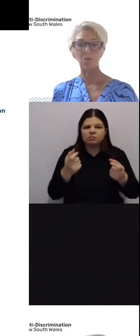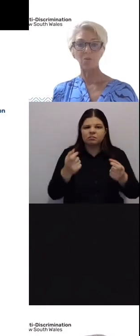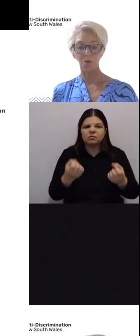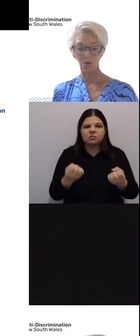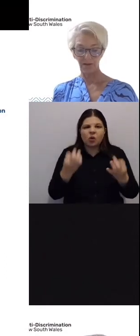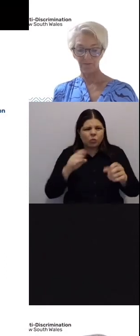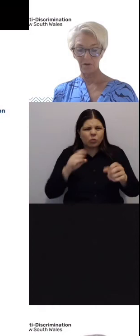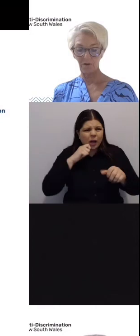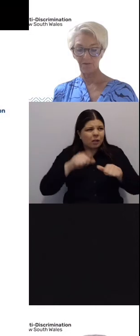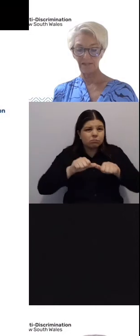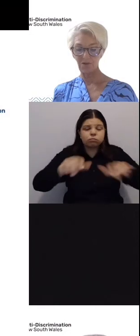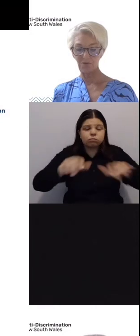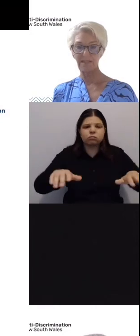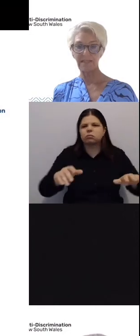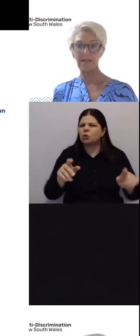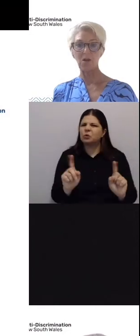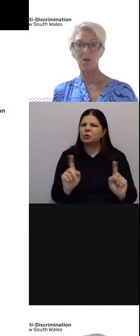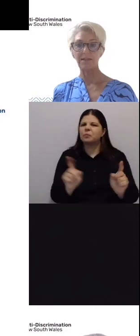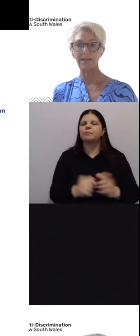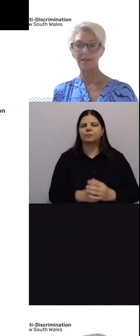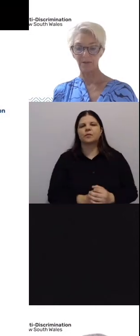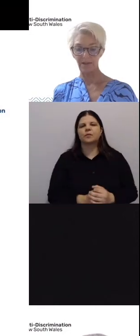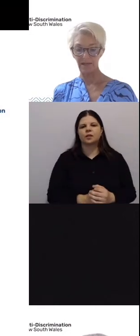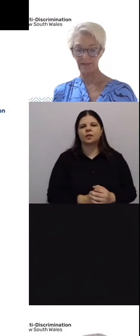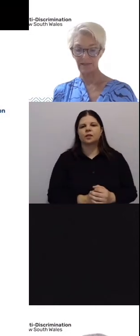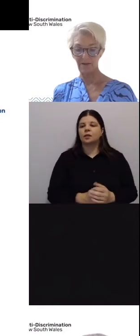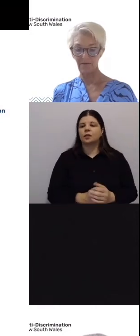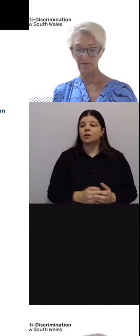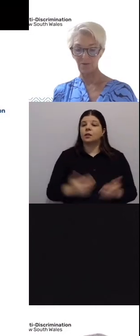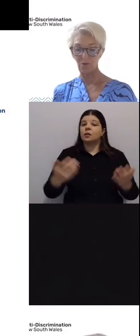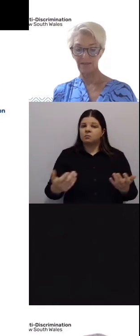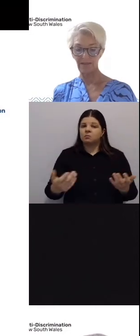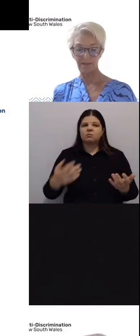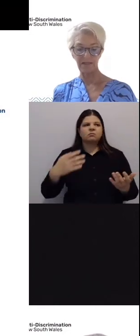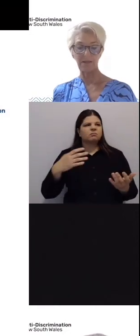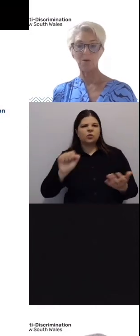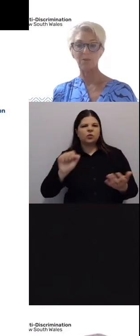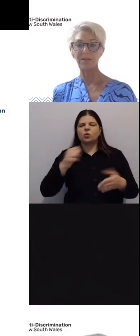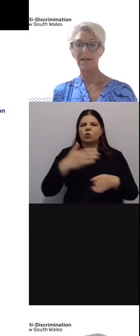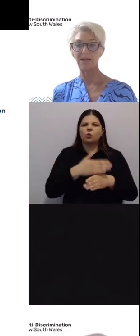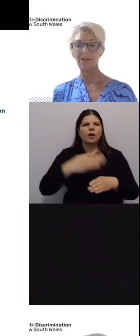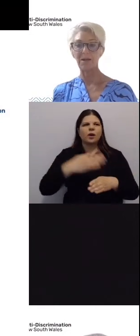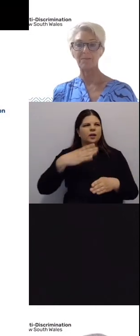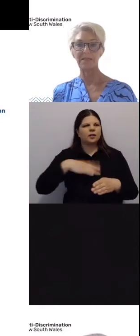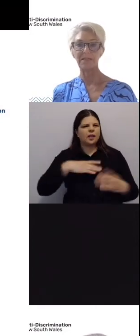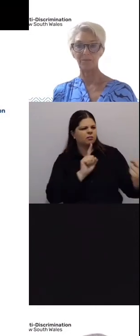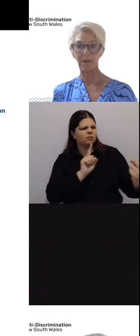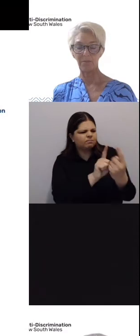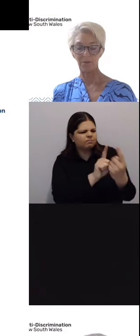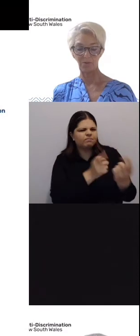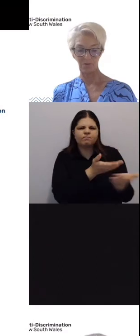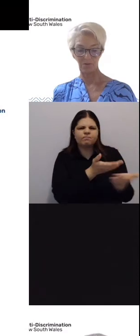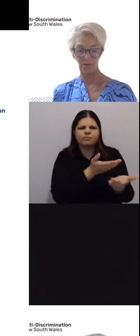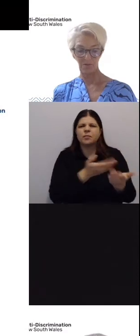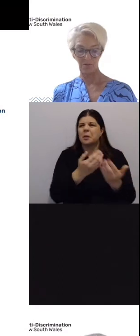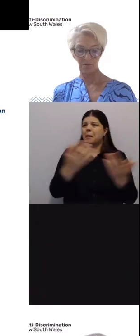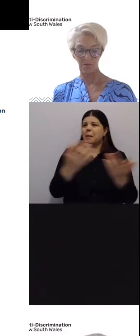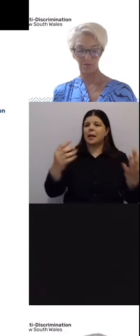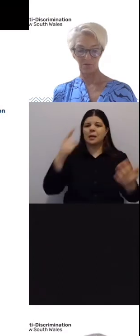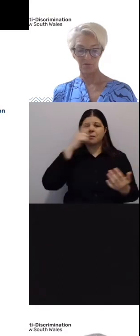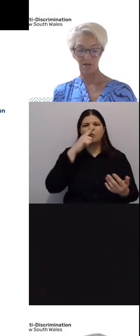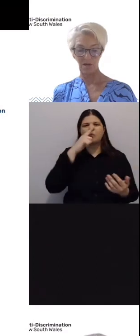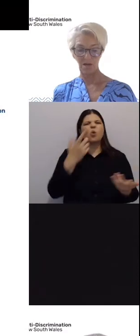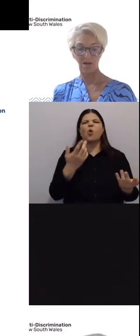Whether the work involves interacting closely with other staff or customers with large numbers of people.